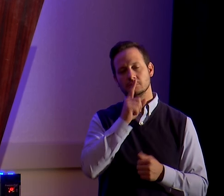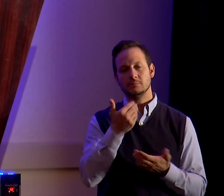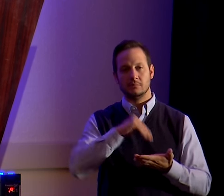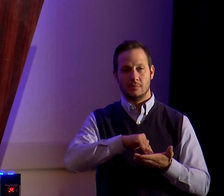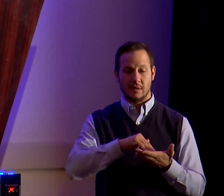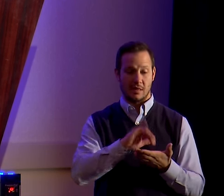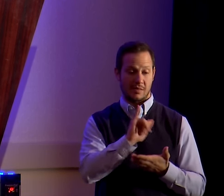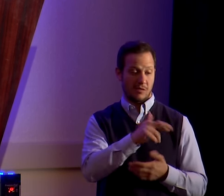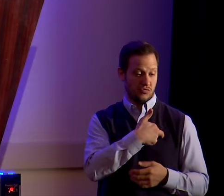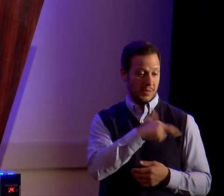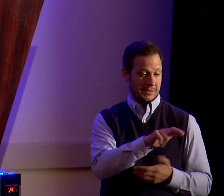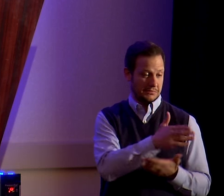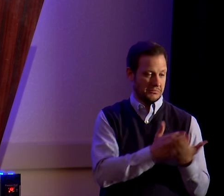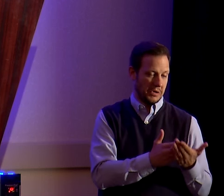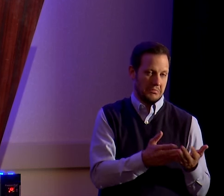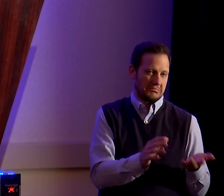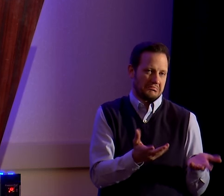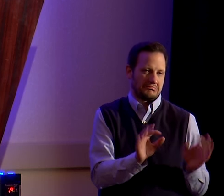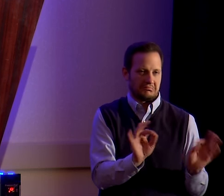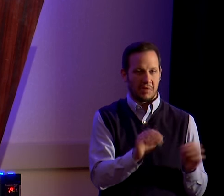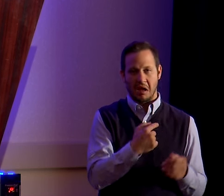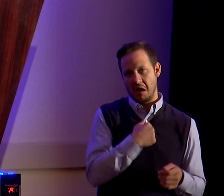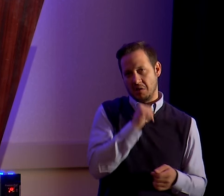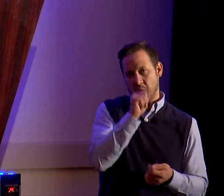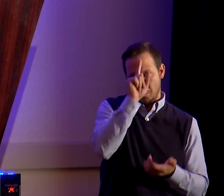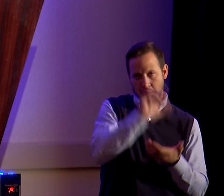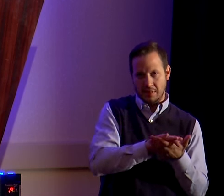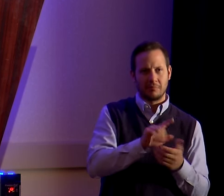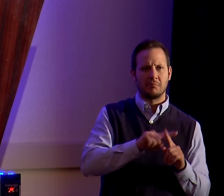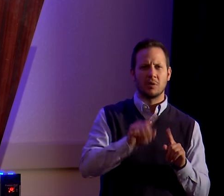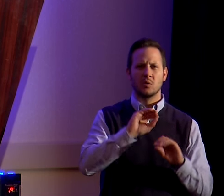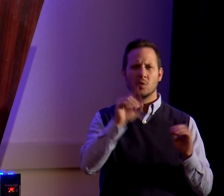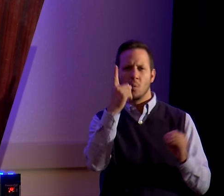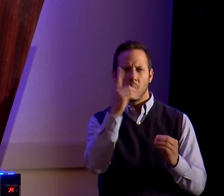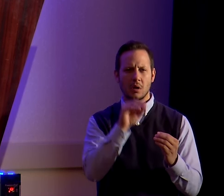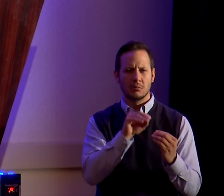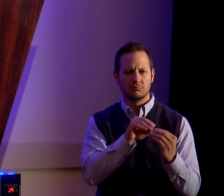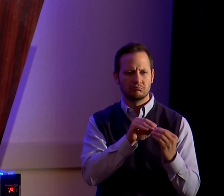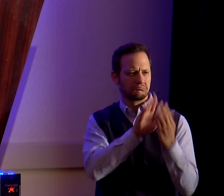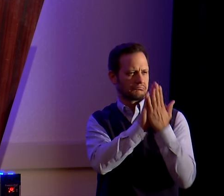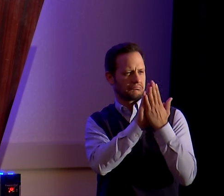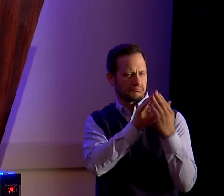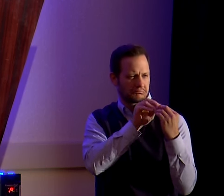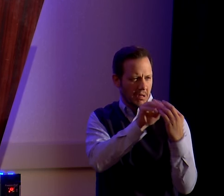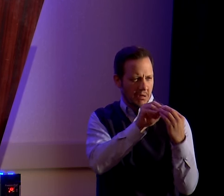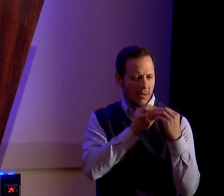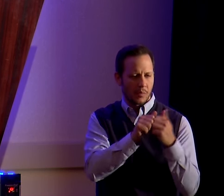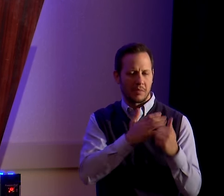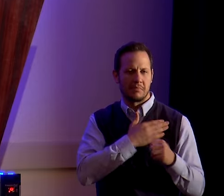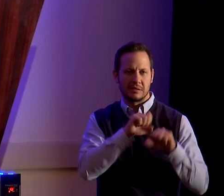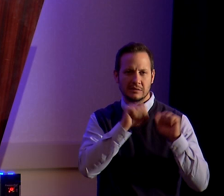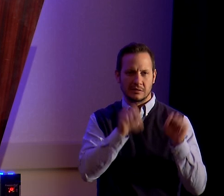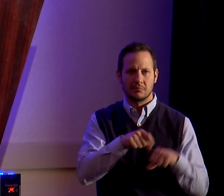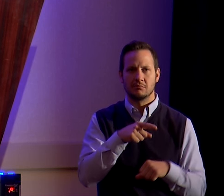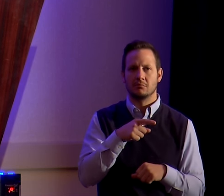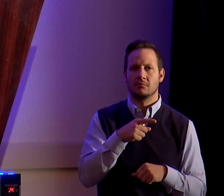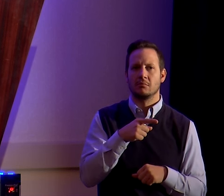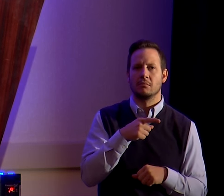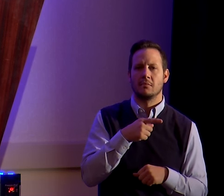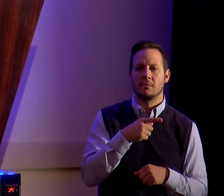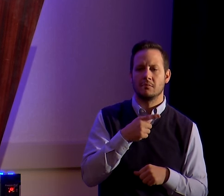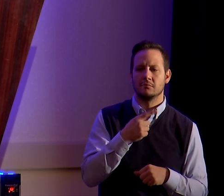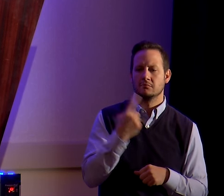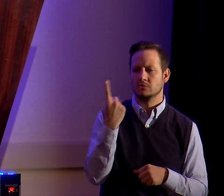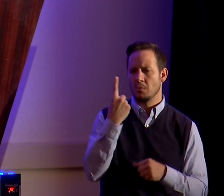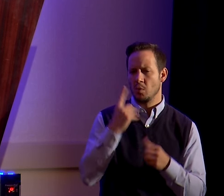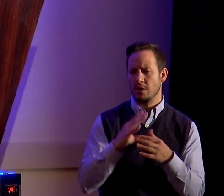The religious part of it, yeah, I don't believe, but nobody ever confronted me about my belief system. They know I'm, you know, pretty hard-nosed about when someone